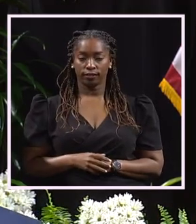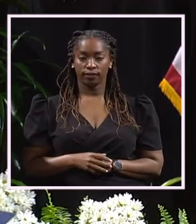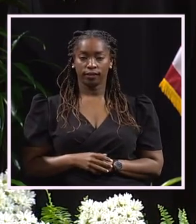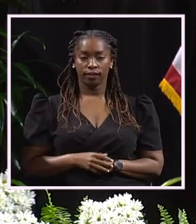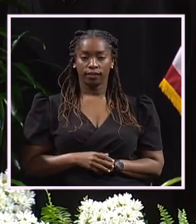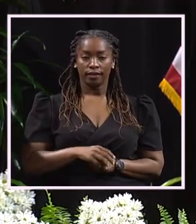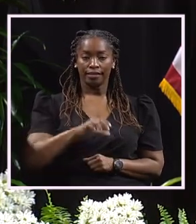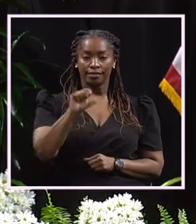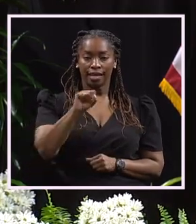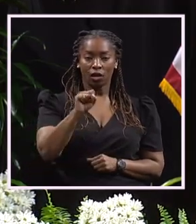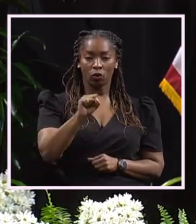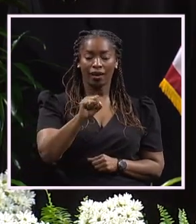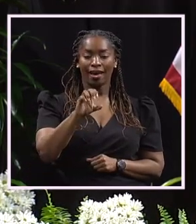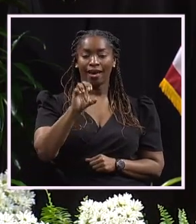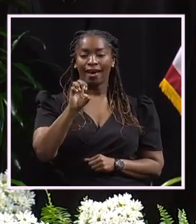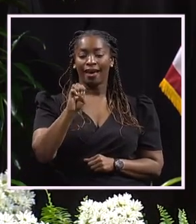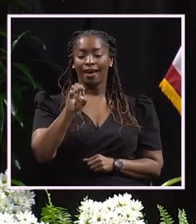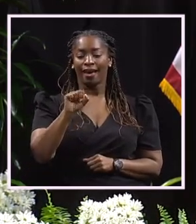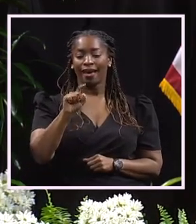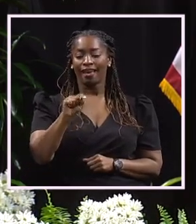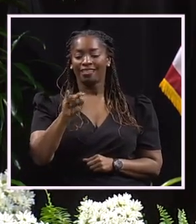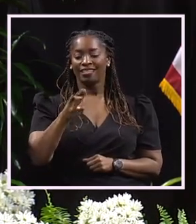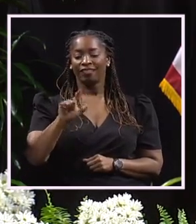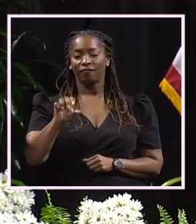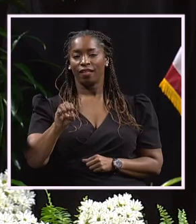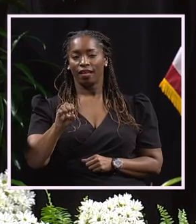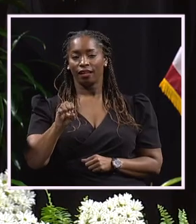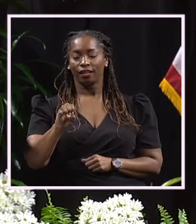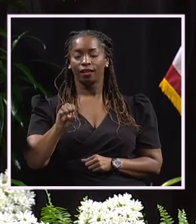Saul Esquivel Villarreal Jr.